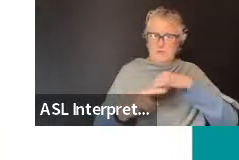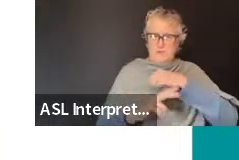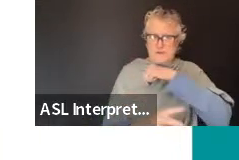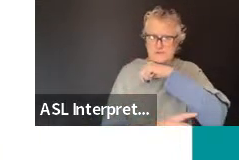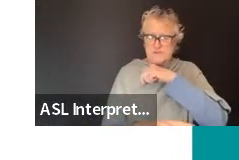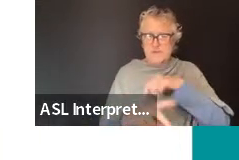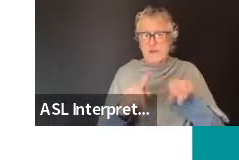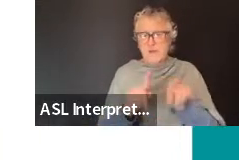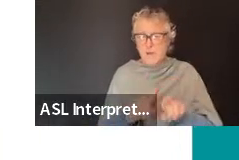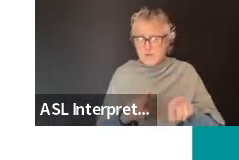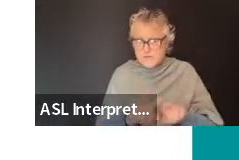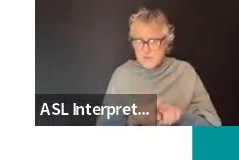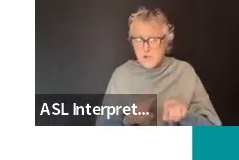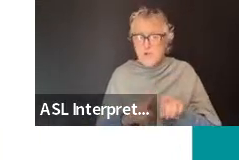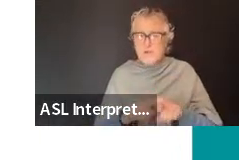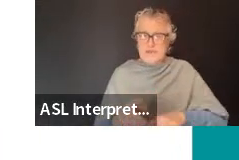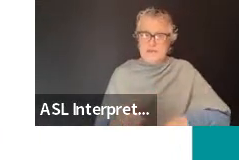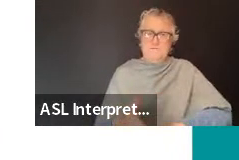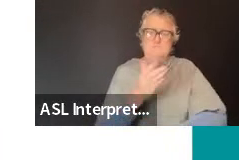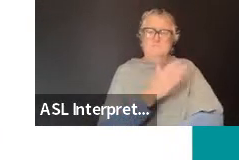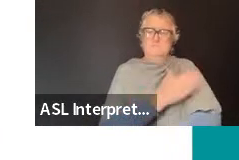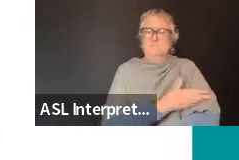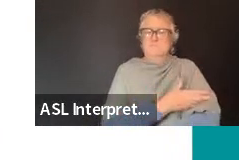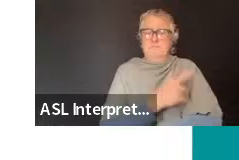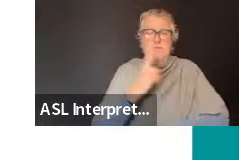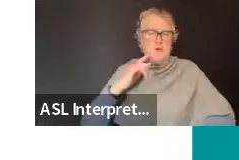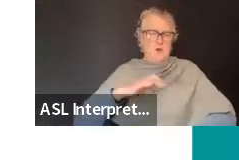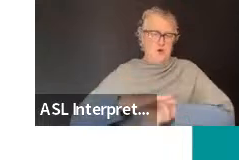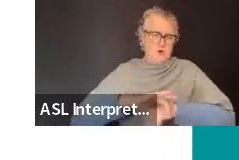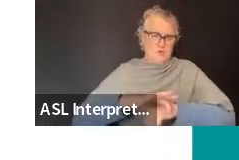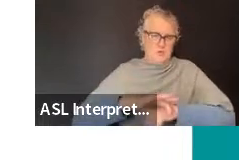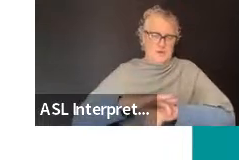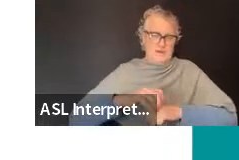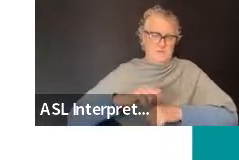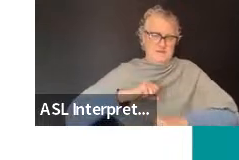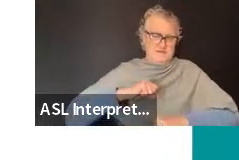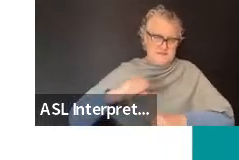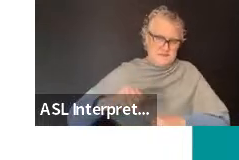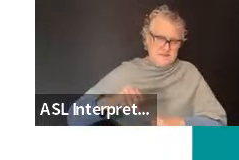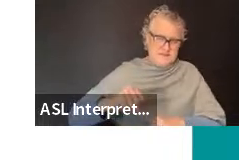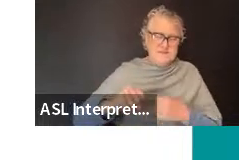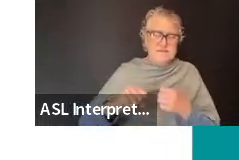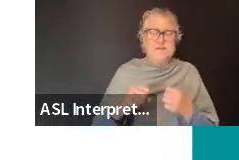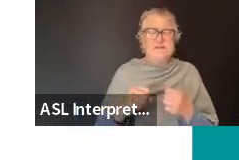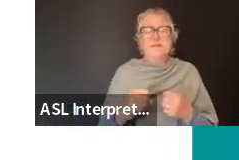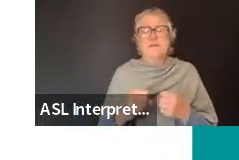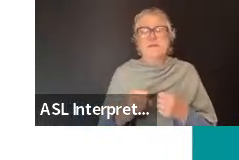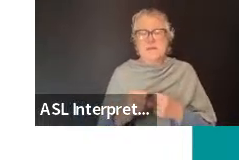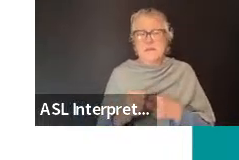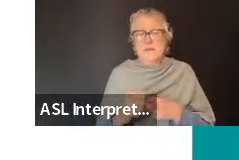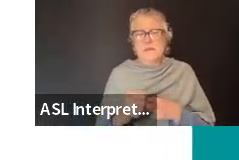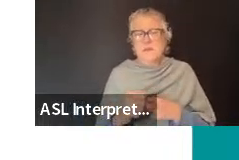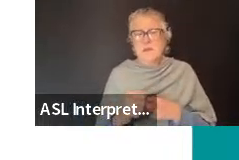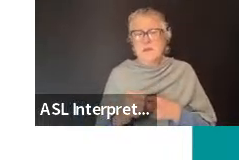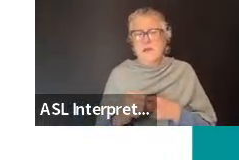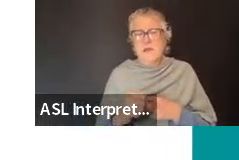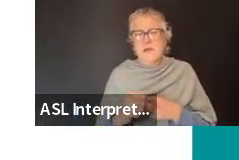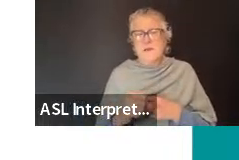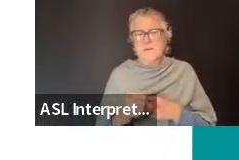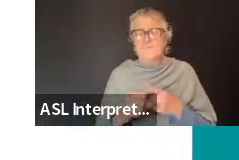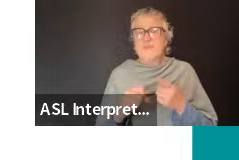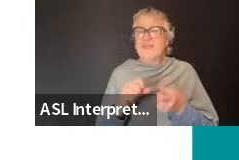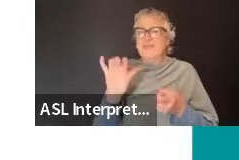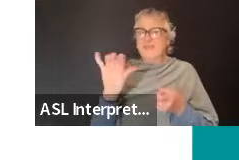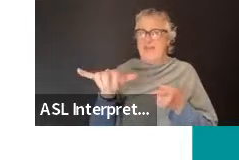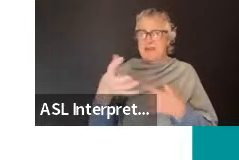seismic resiliency by reducing the risk of bridge failure or collapse by a modern seismically resilient bridge. And this is included because